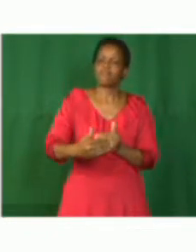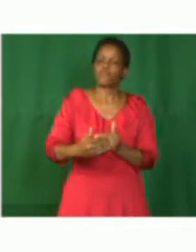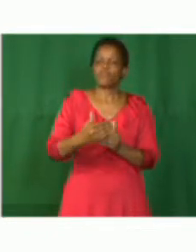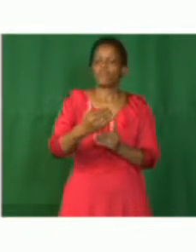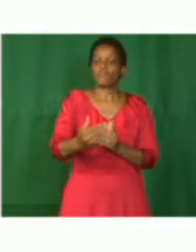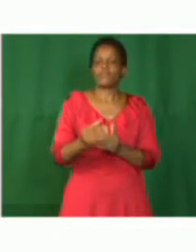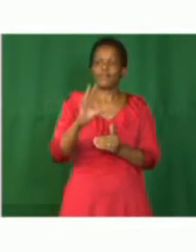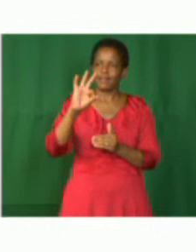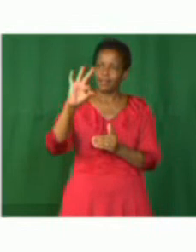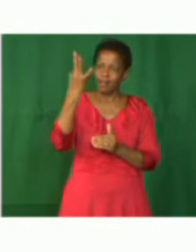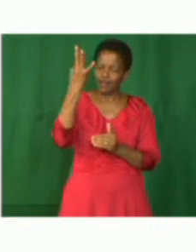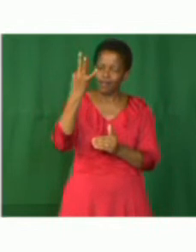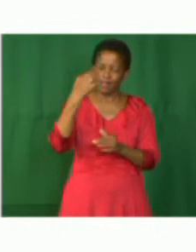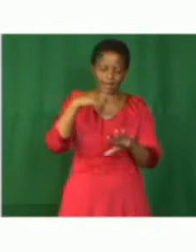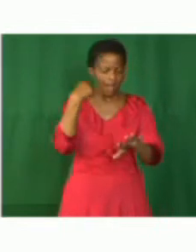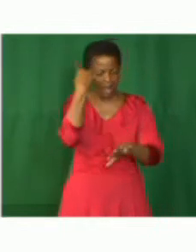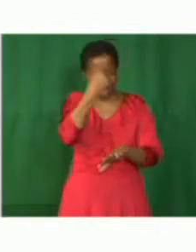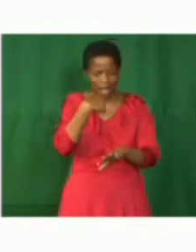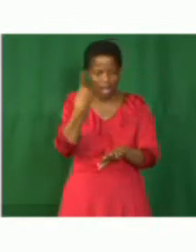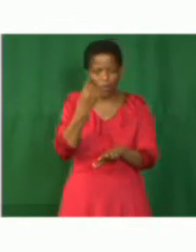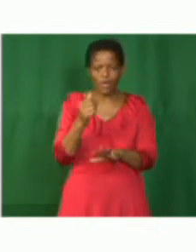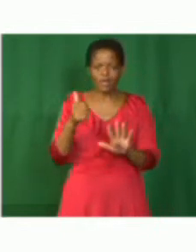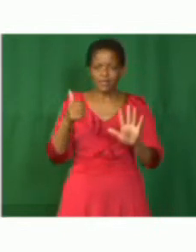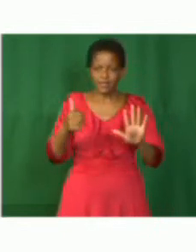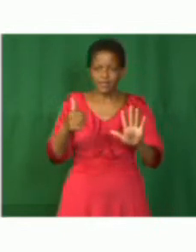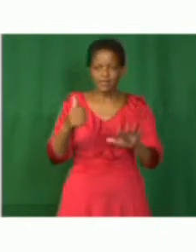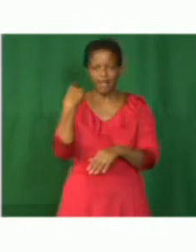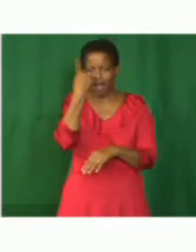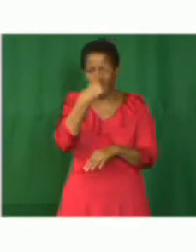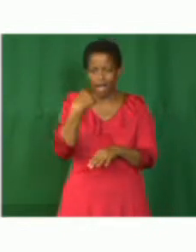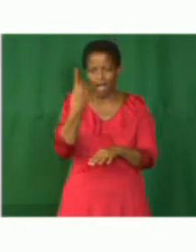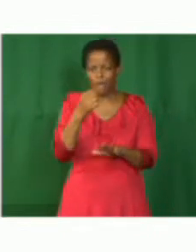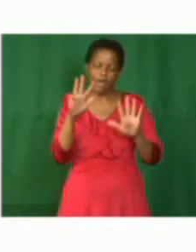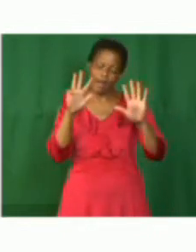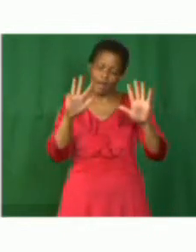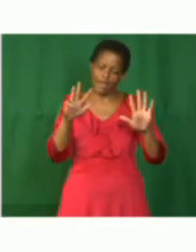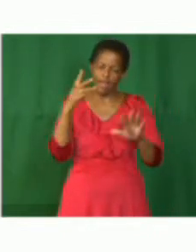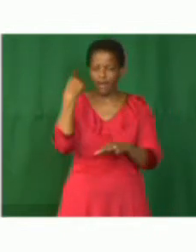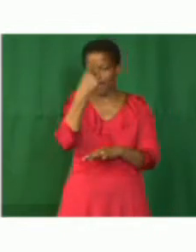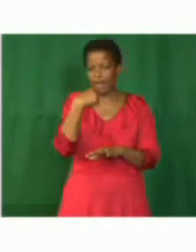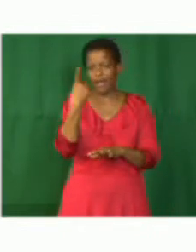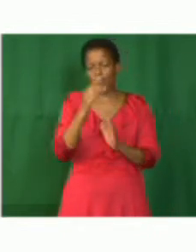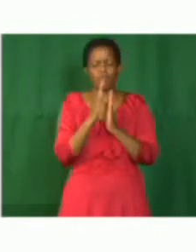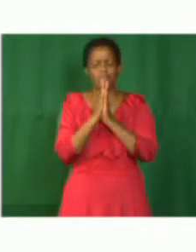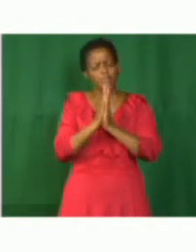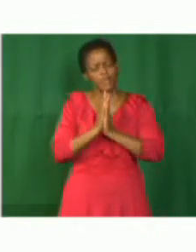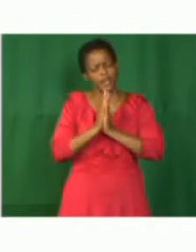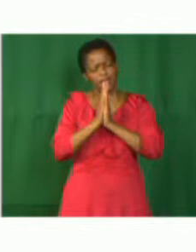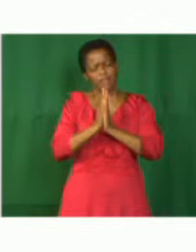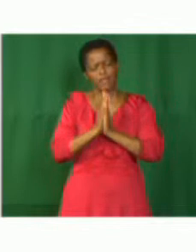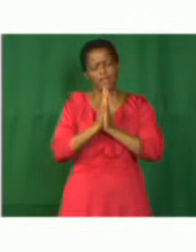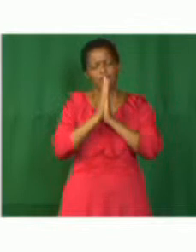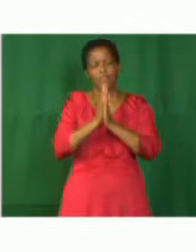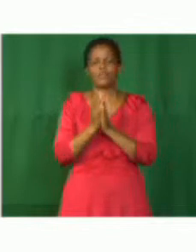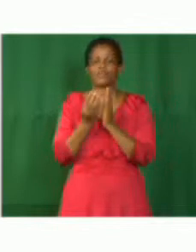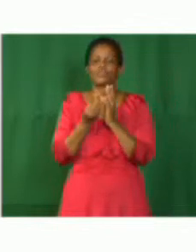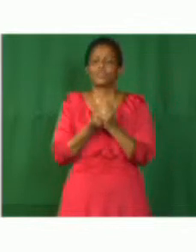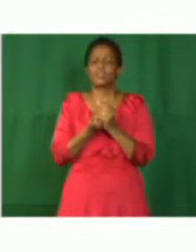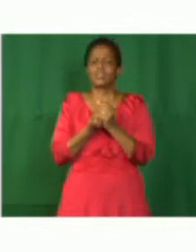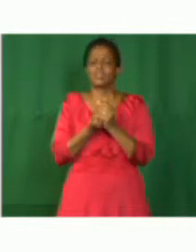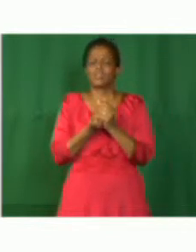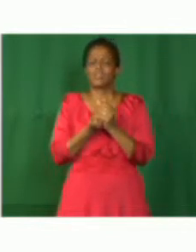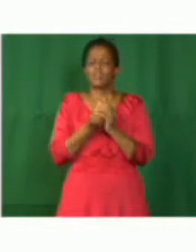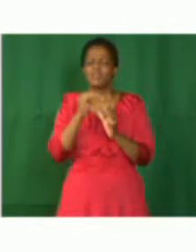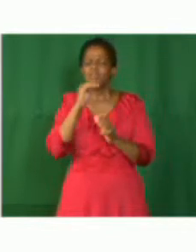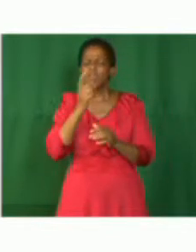6th hour, and in the 9th hour. So, in today's language, what is the 3rd